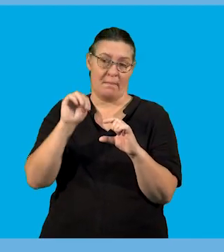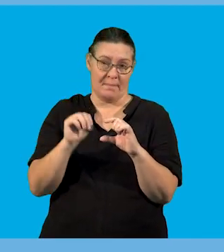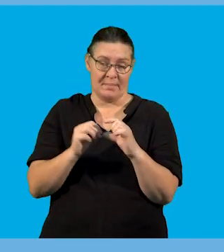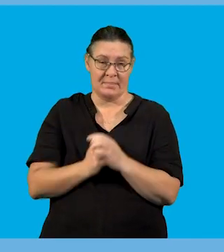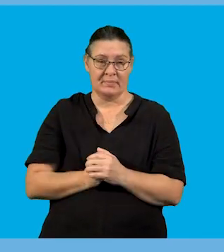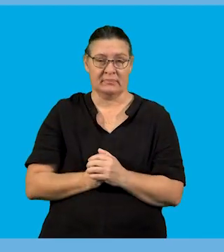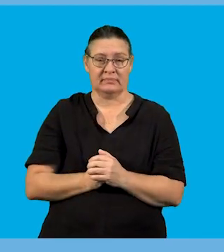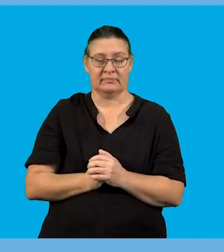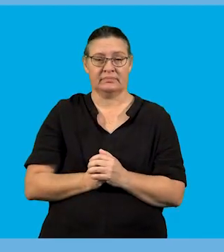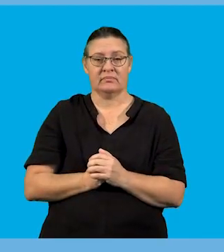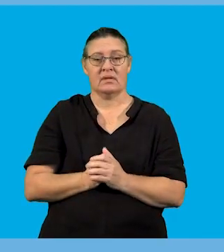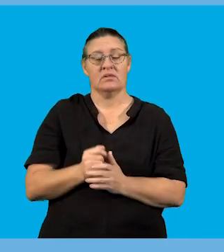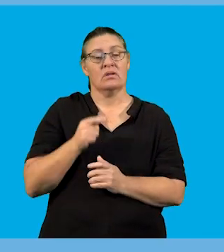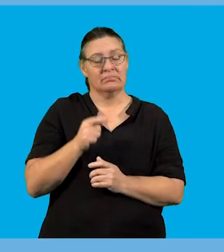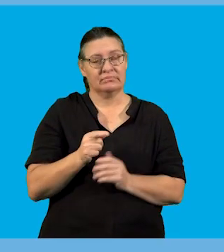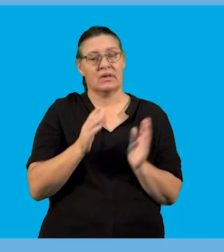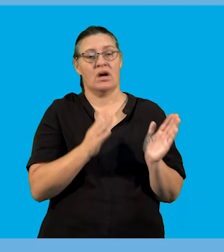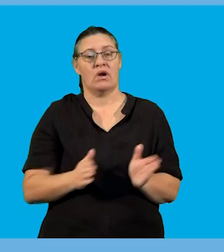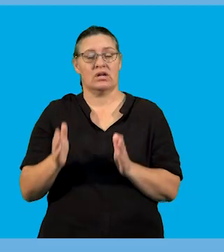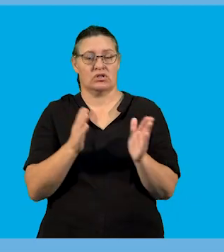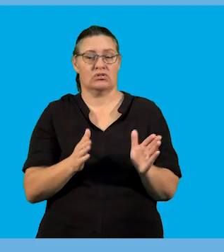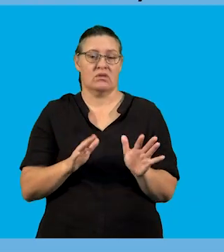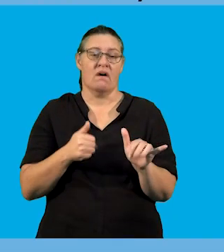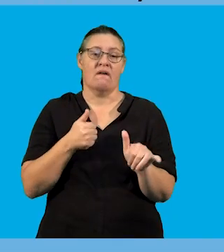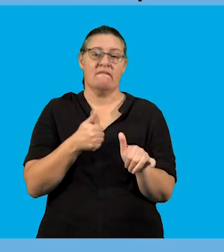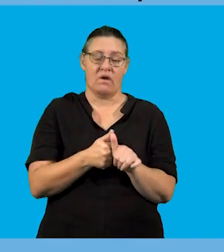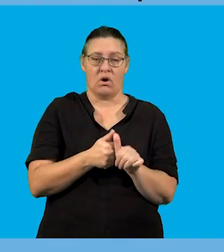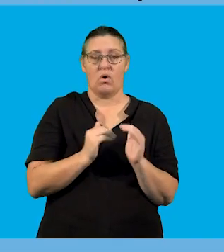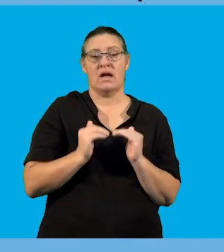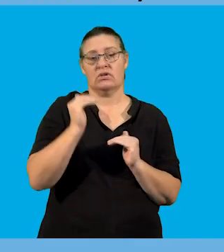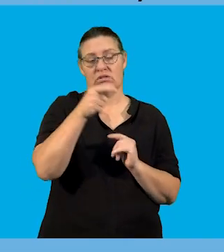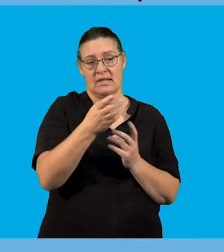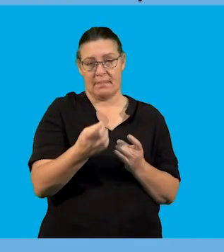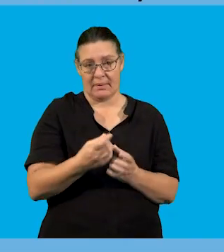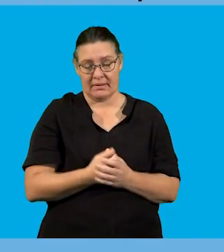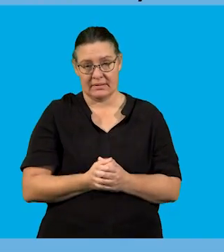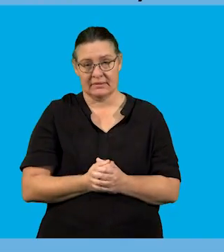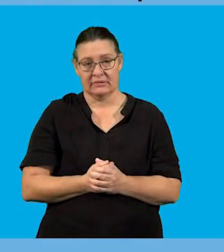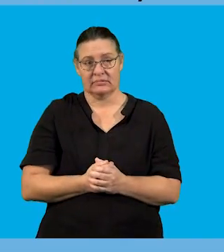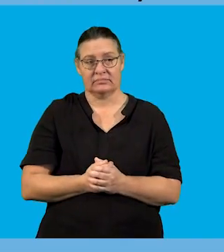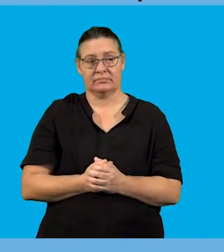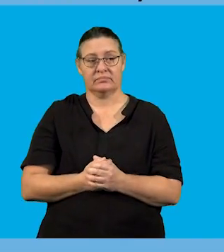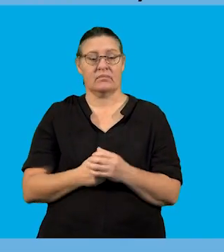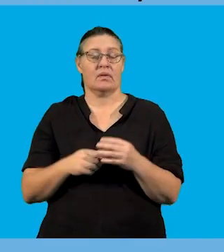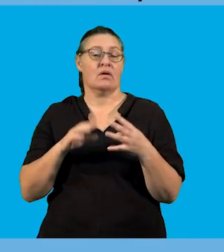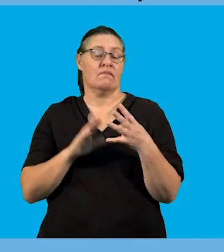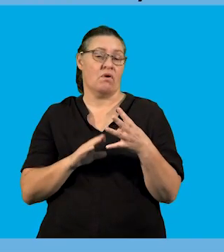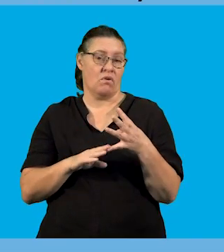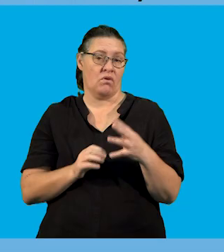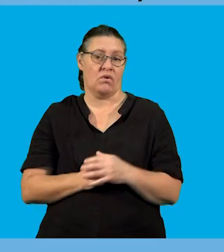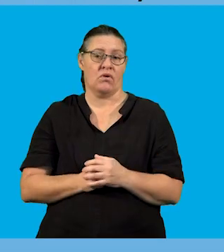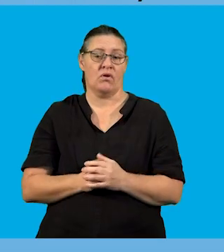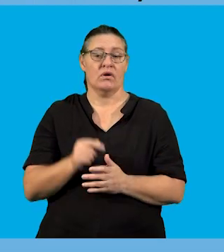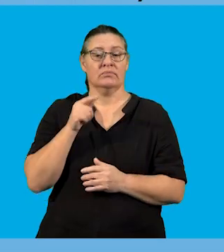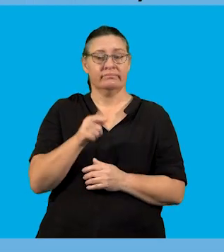So the elements in the periodic table are arranged according to the increase in that number. Number four,